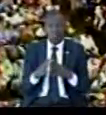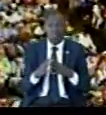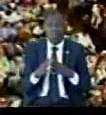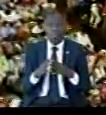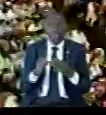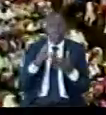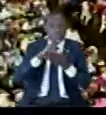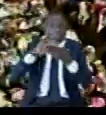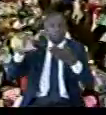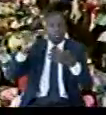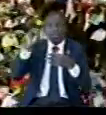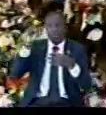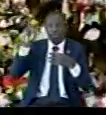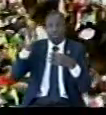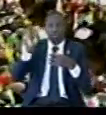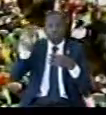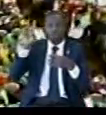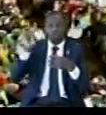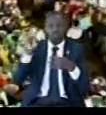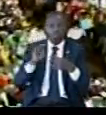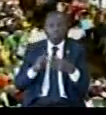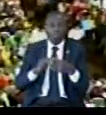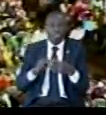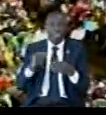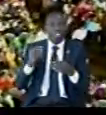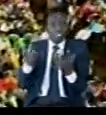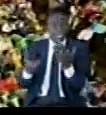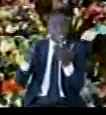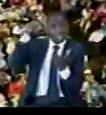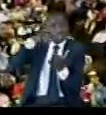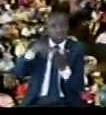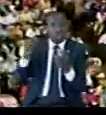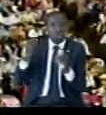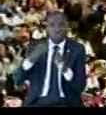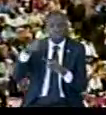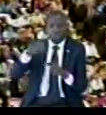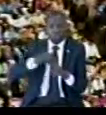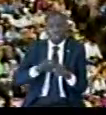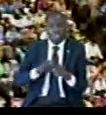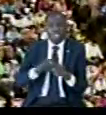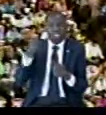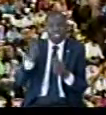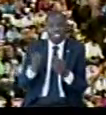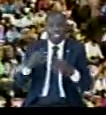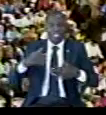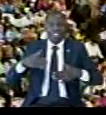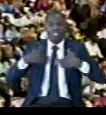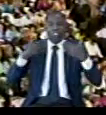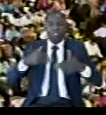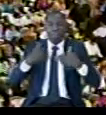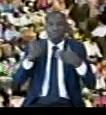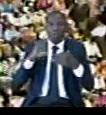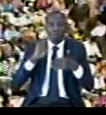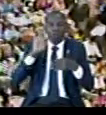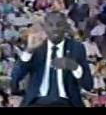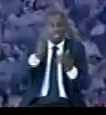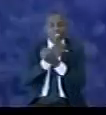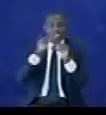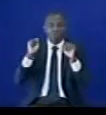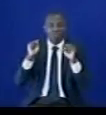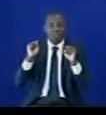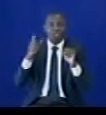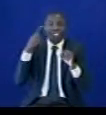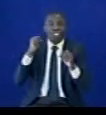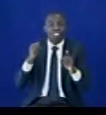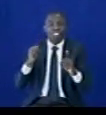12, it says, restore unto me the joy of thy salvation. The